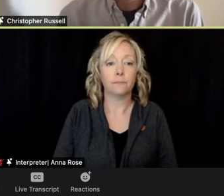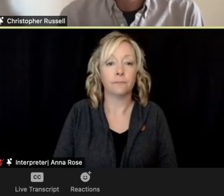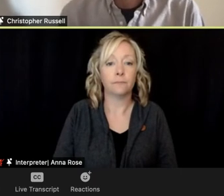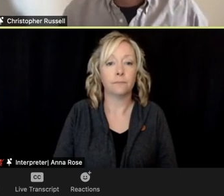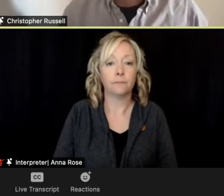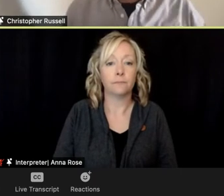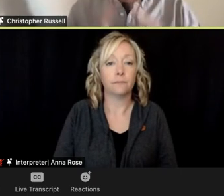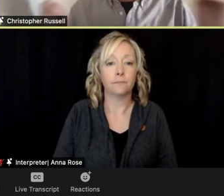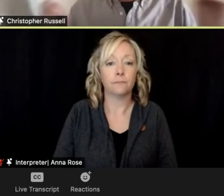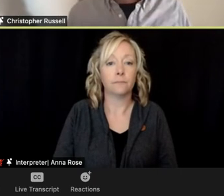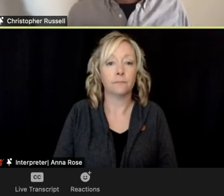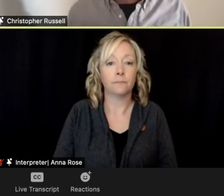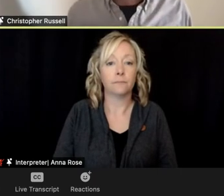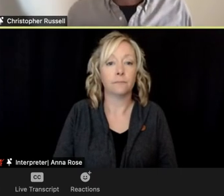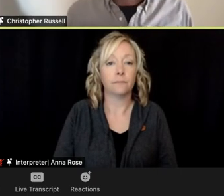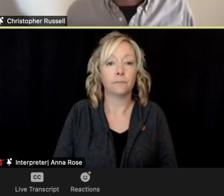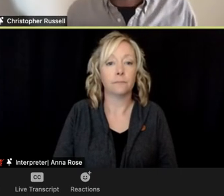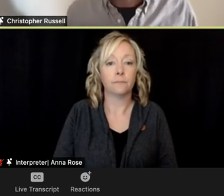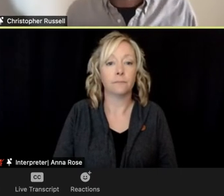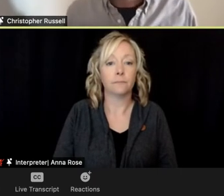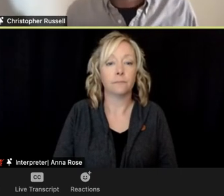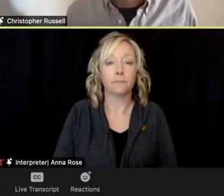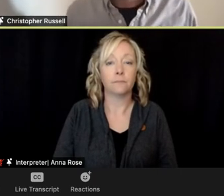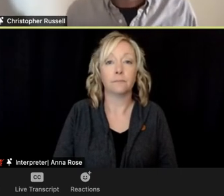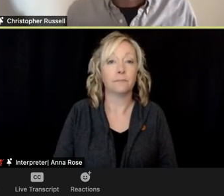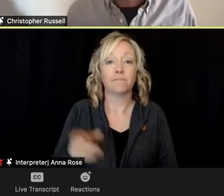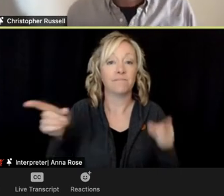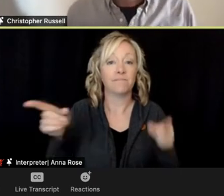We're not learning on either sides of this spectrum, right?